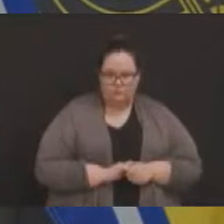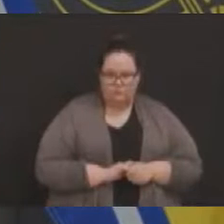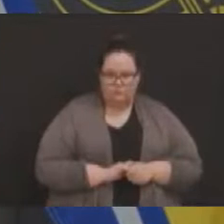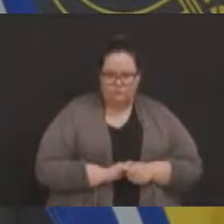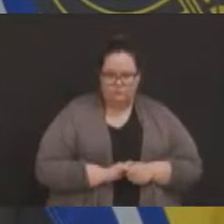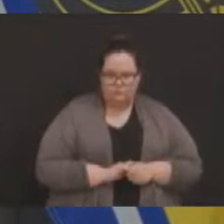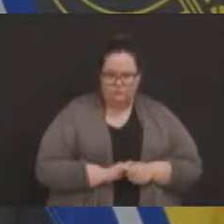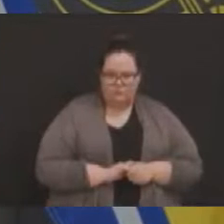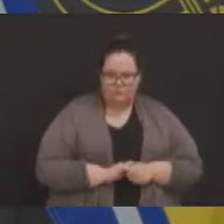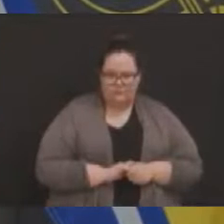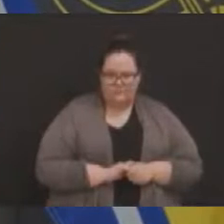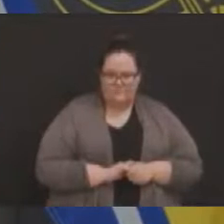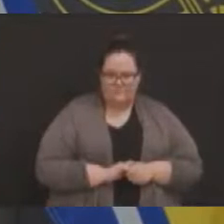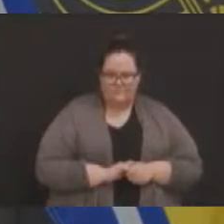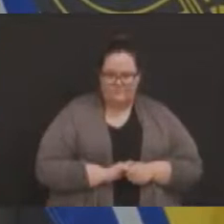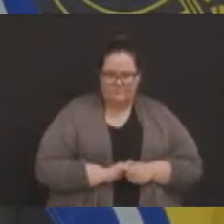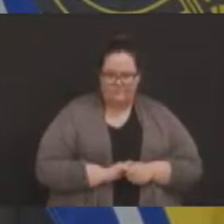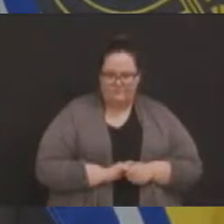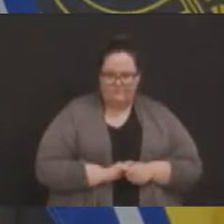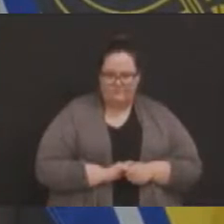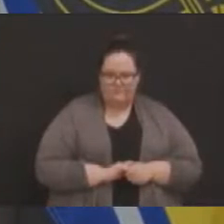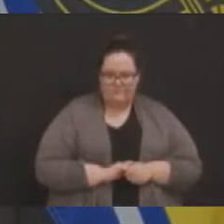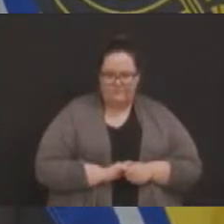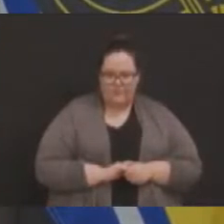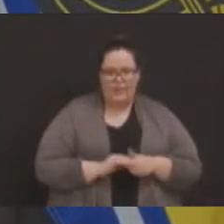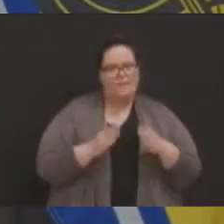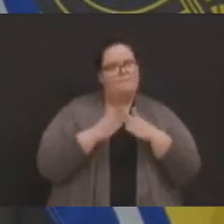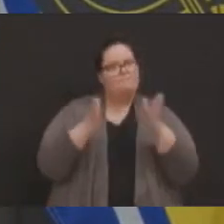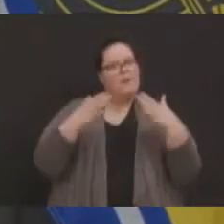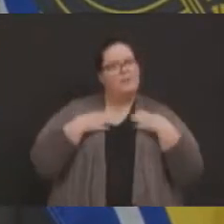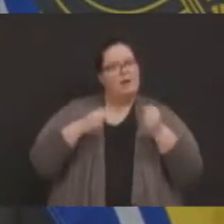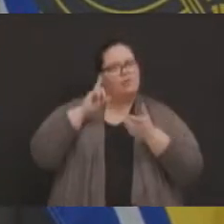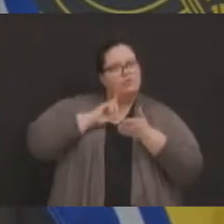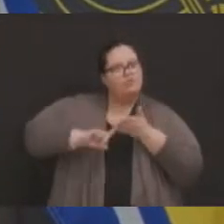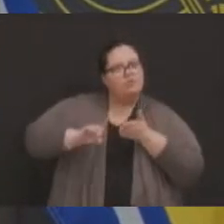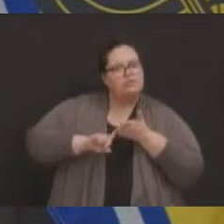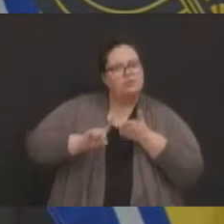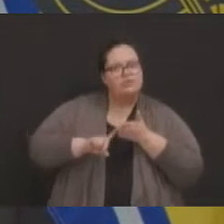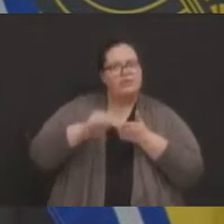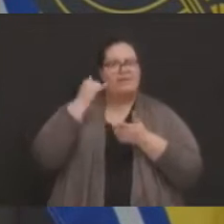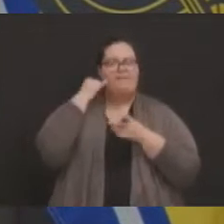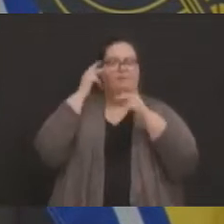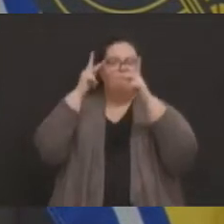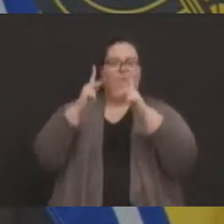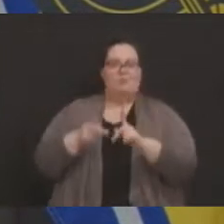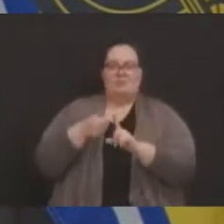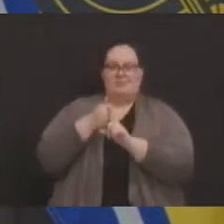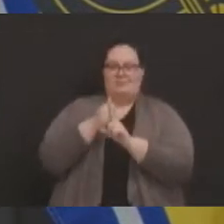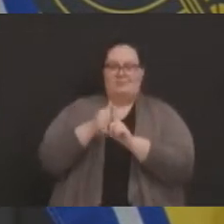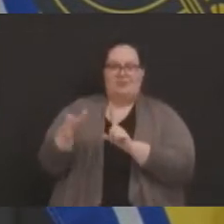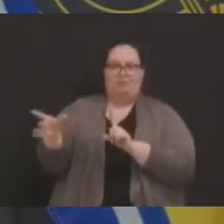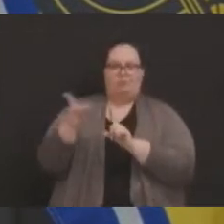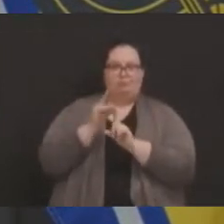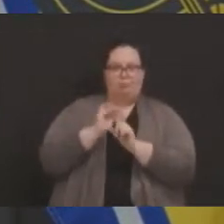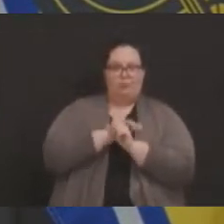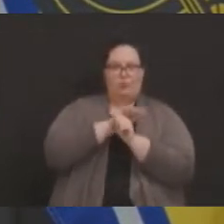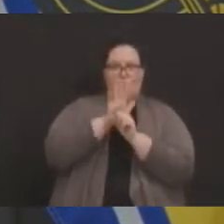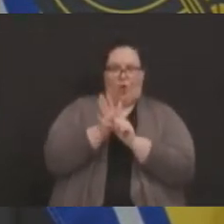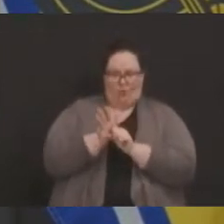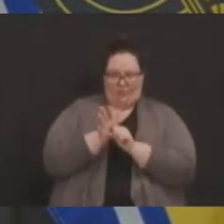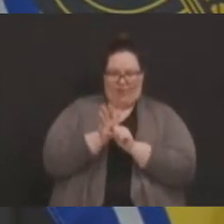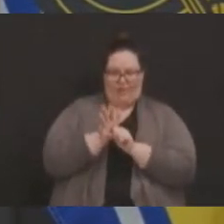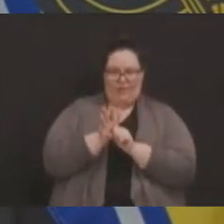COVID-19, but who days, weeks, or months after still have the effects